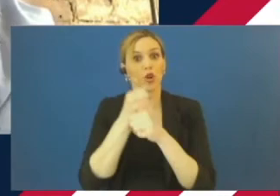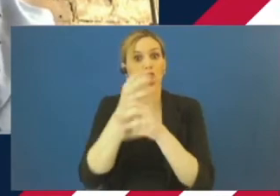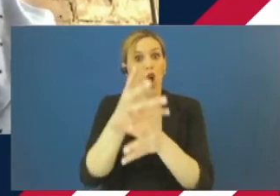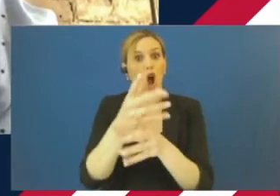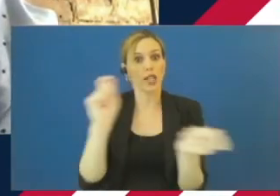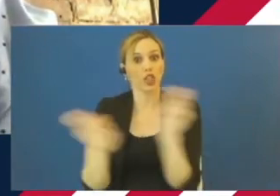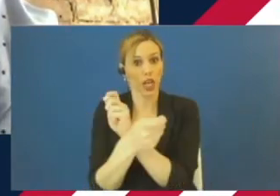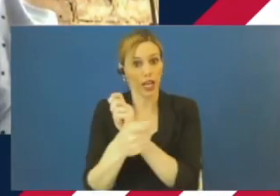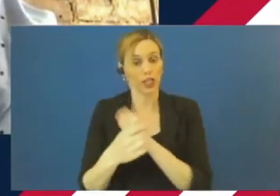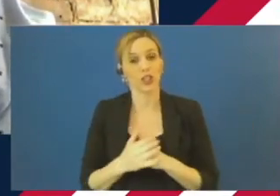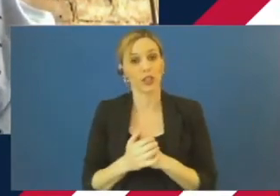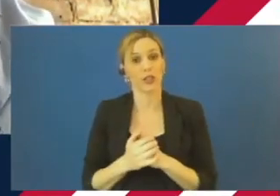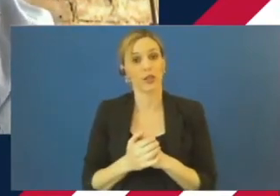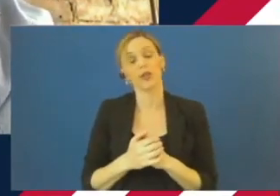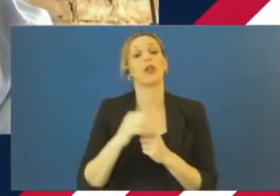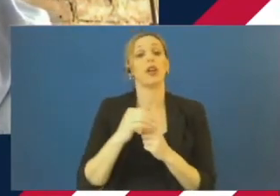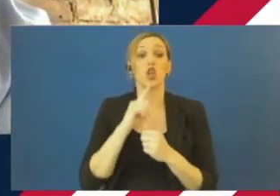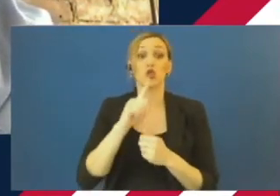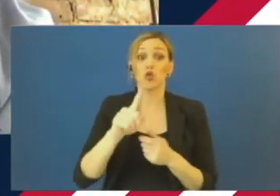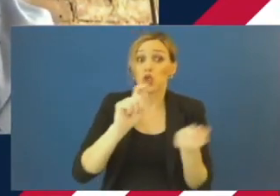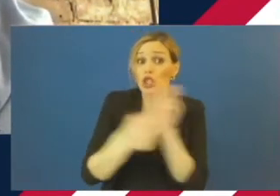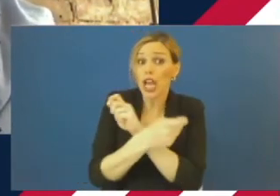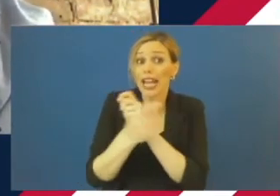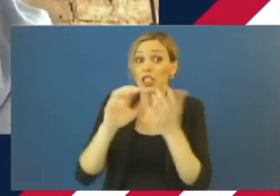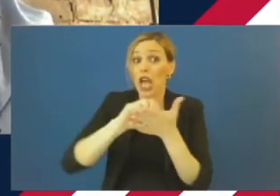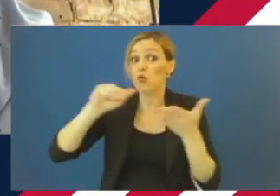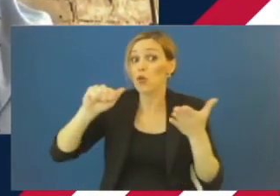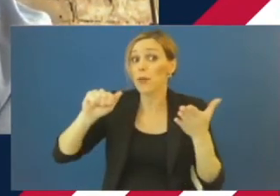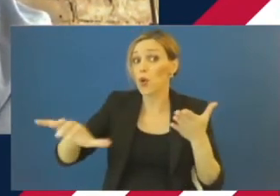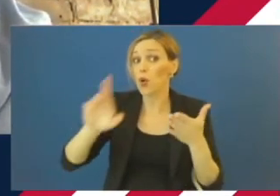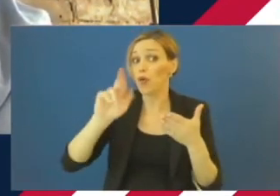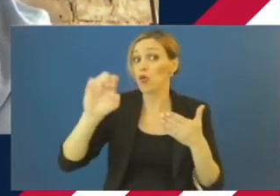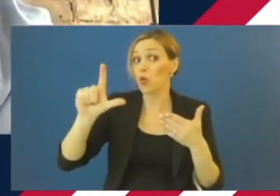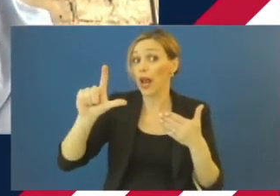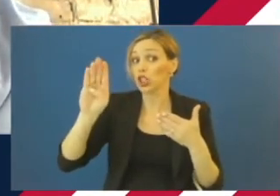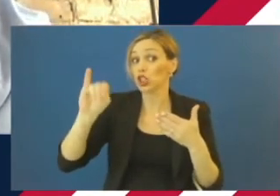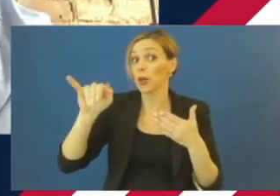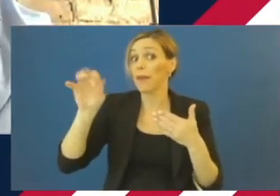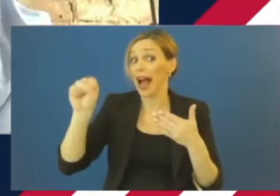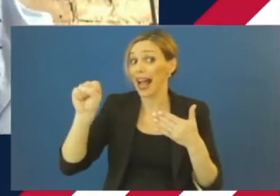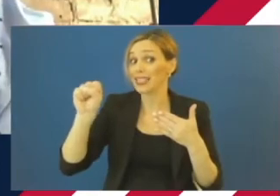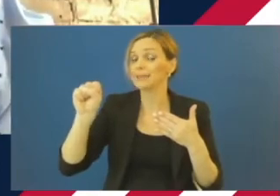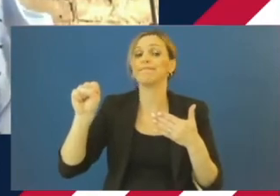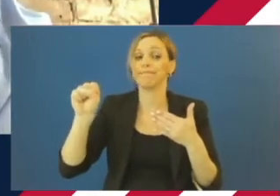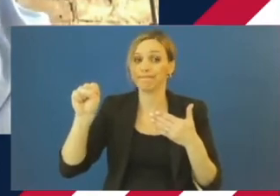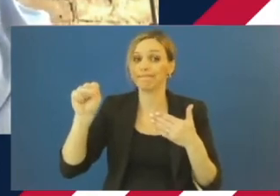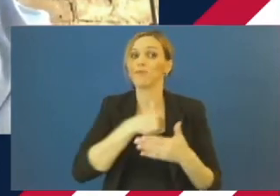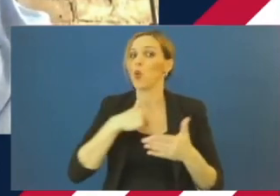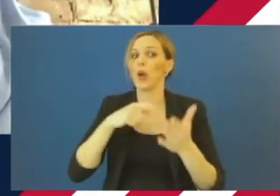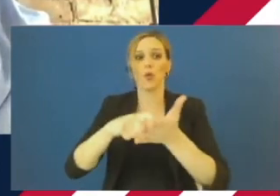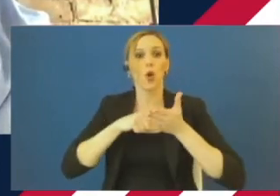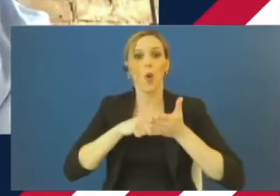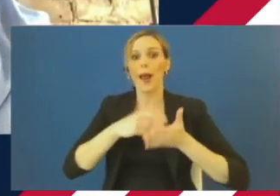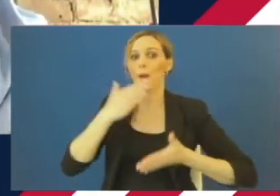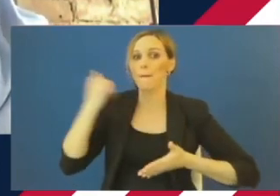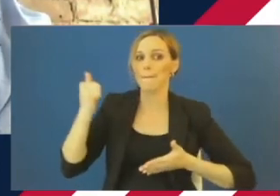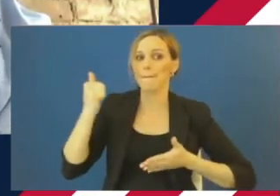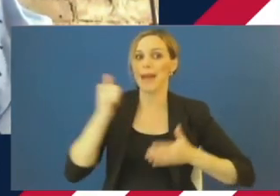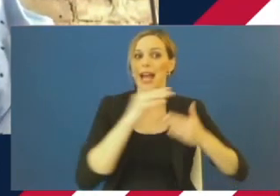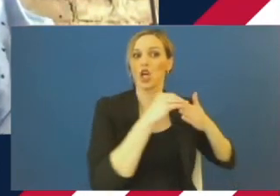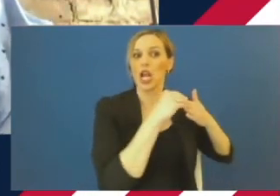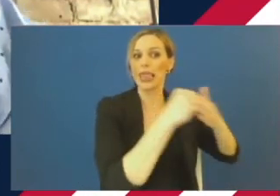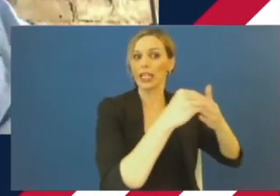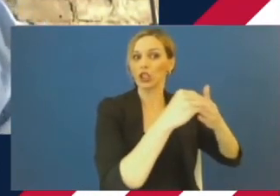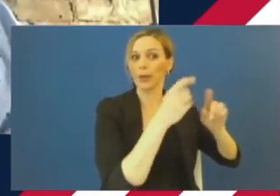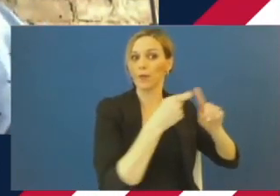take real leadership. And there is no man better suited to this task, to this moment, than Joe Biden, for a very